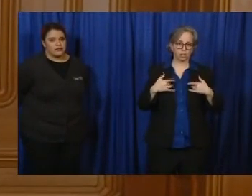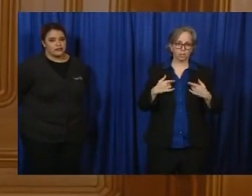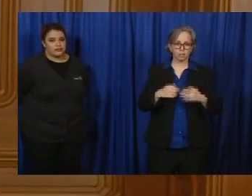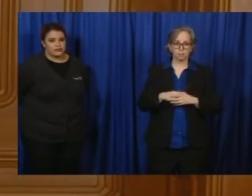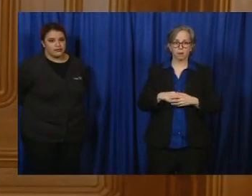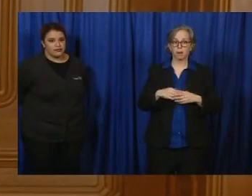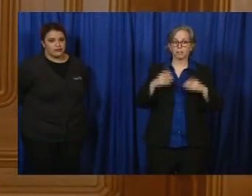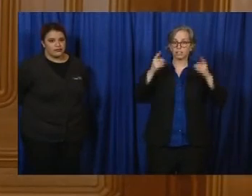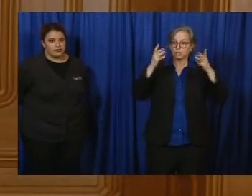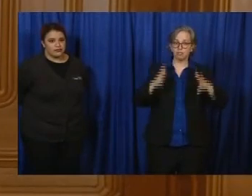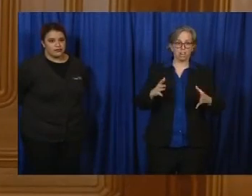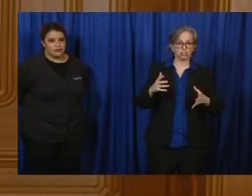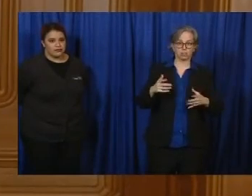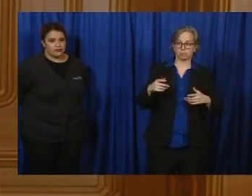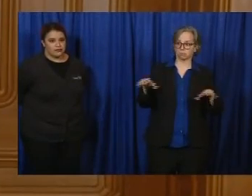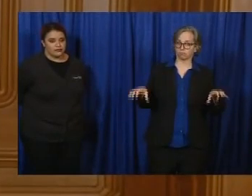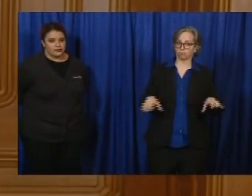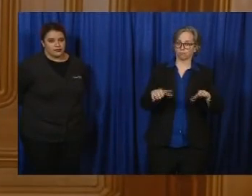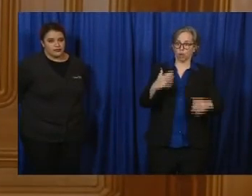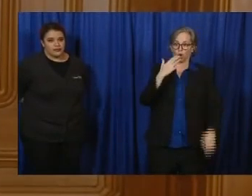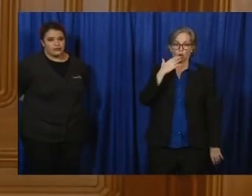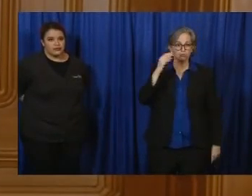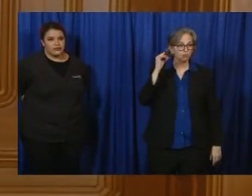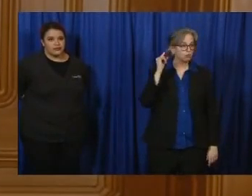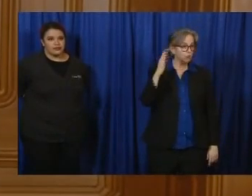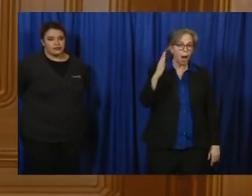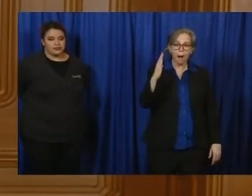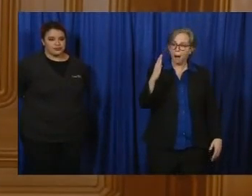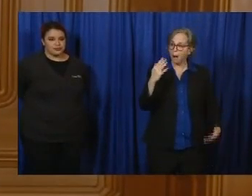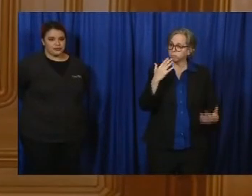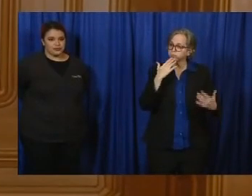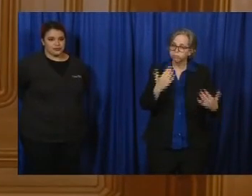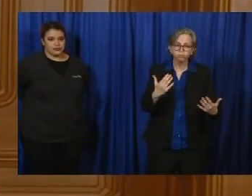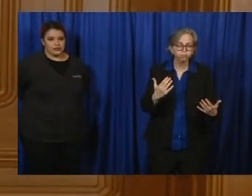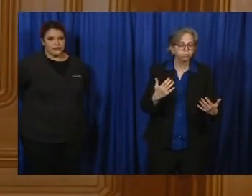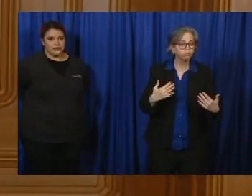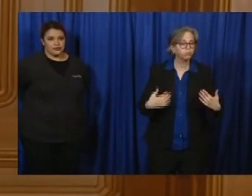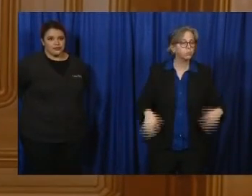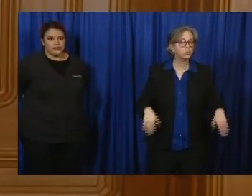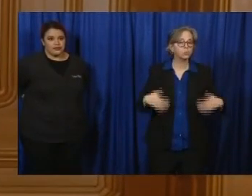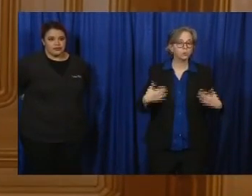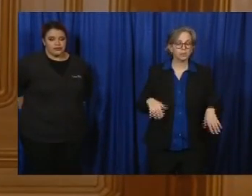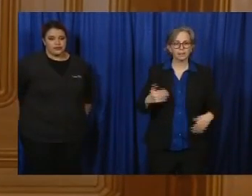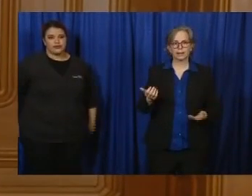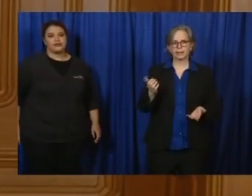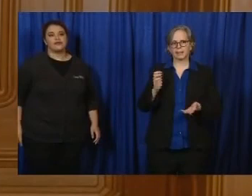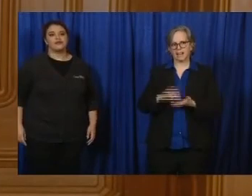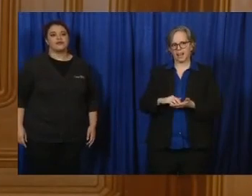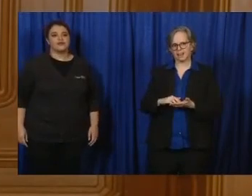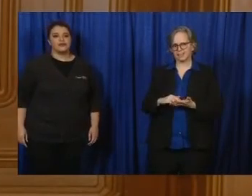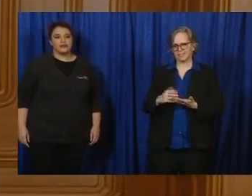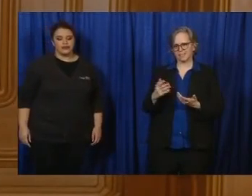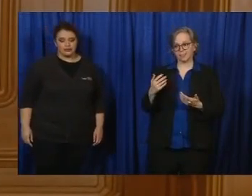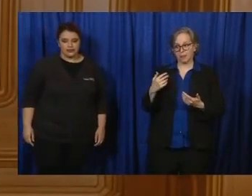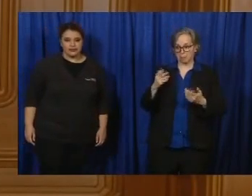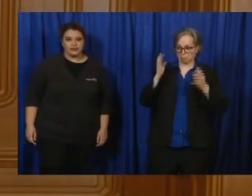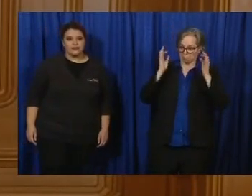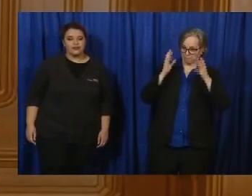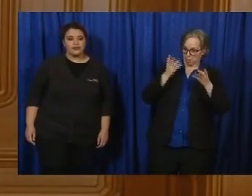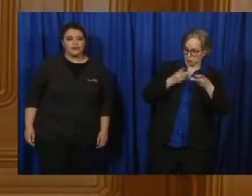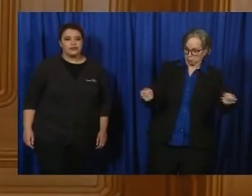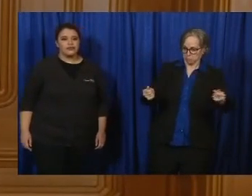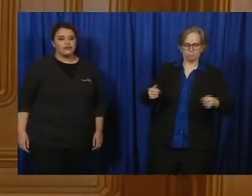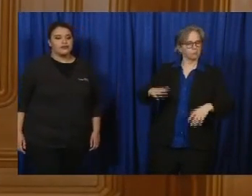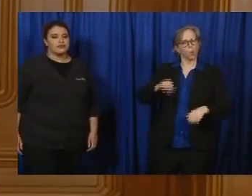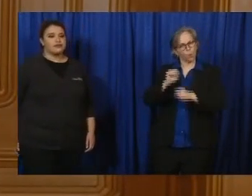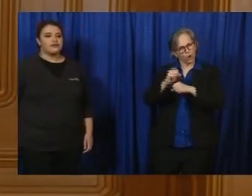very good job. Her team's doing a good job, but it's always a work in progress. Thank you, Governor. Quick unrelated